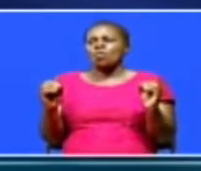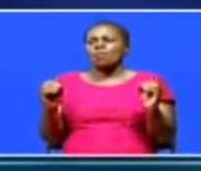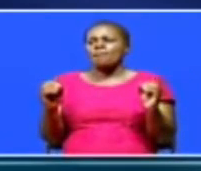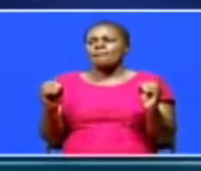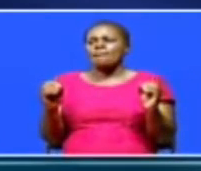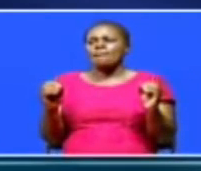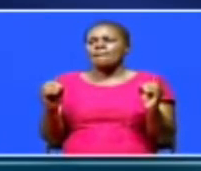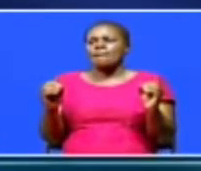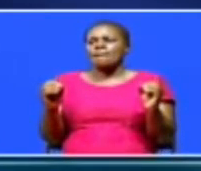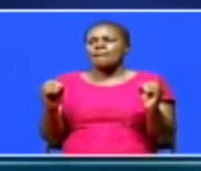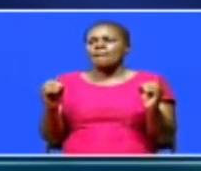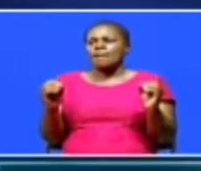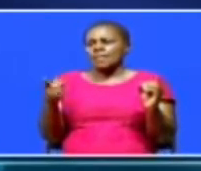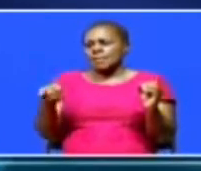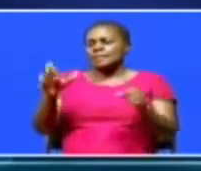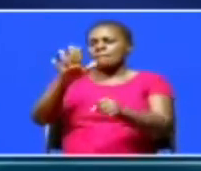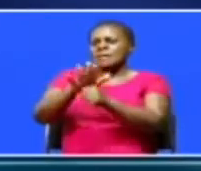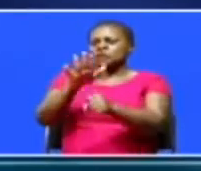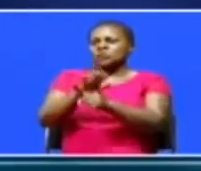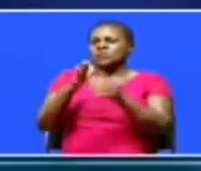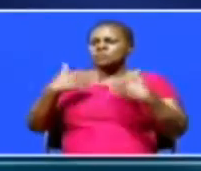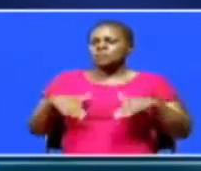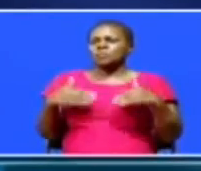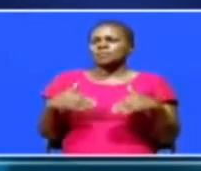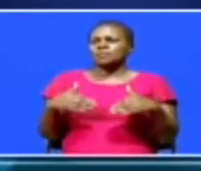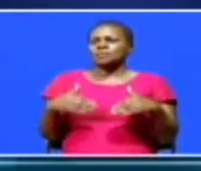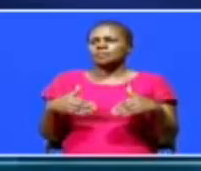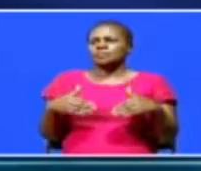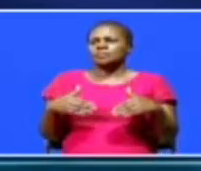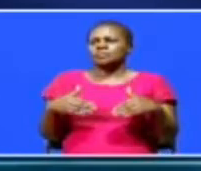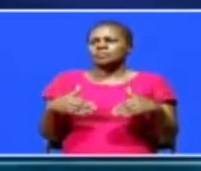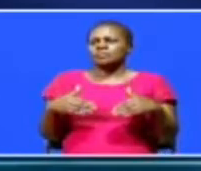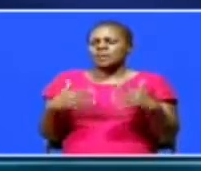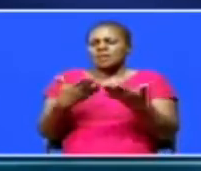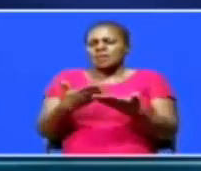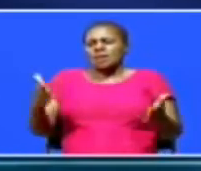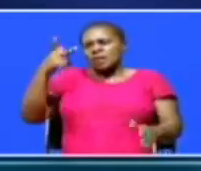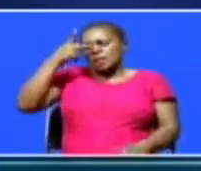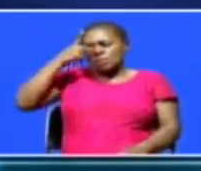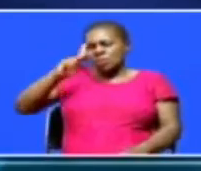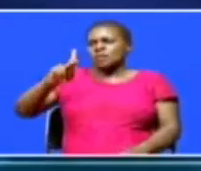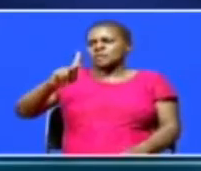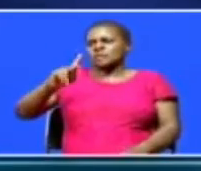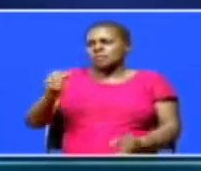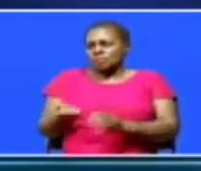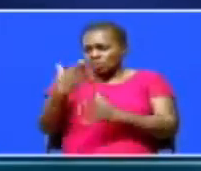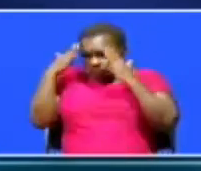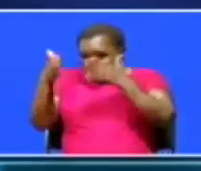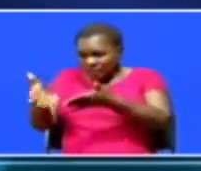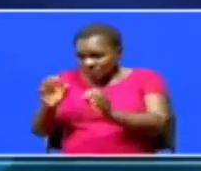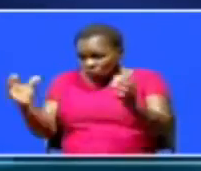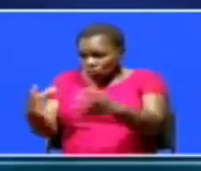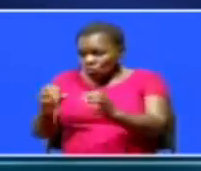mouth, because that is the majority of the population. And any policy we come up with that does not focus on this